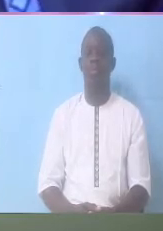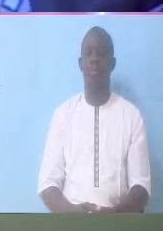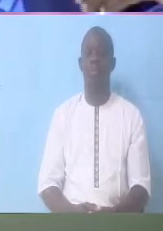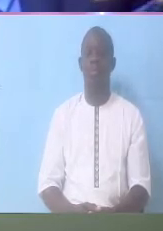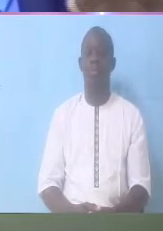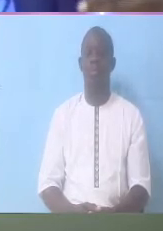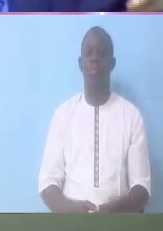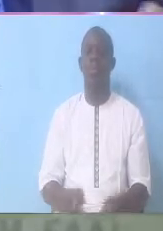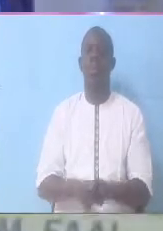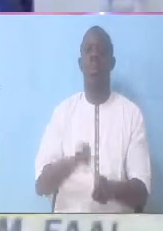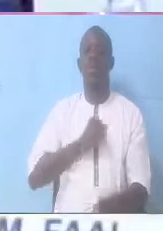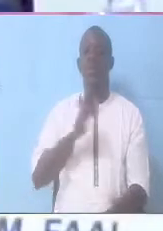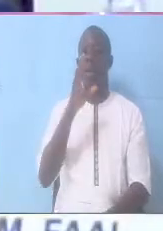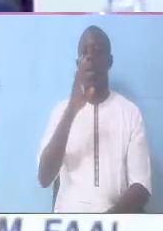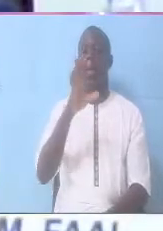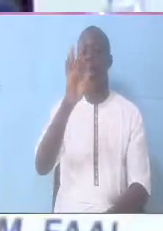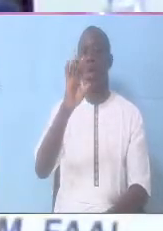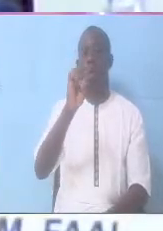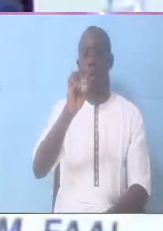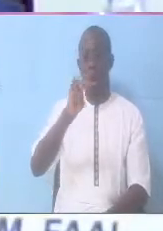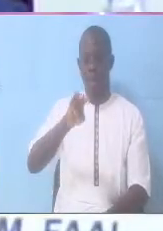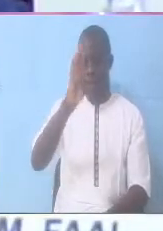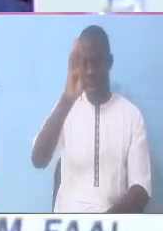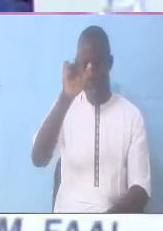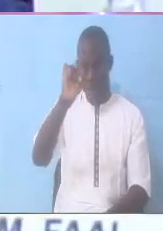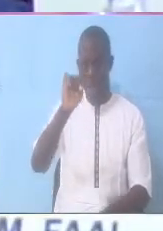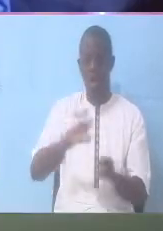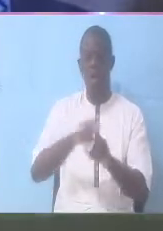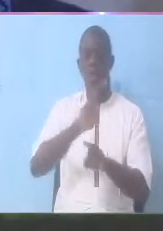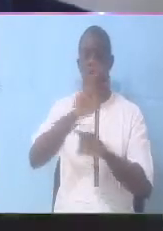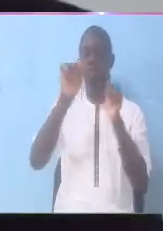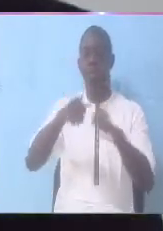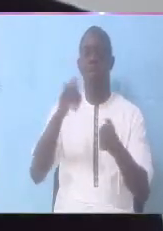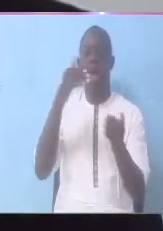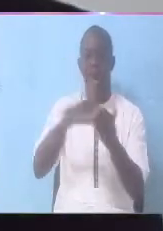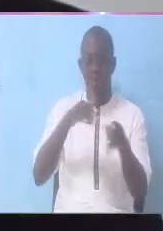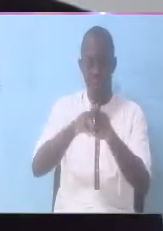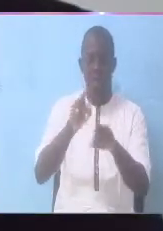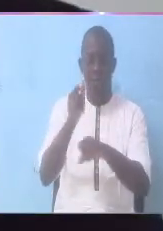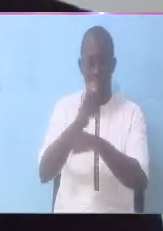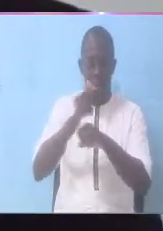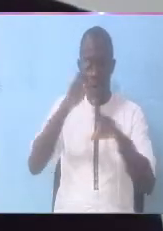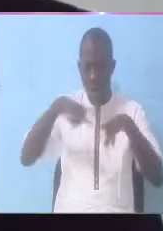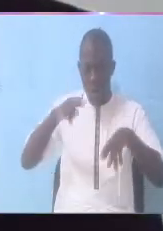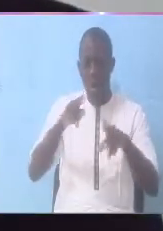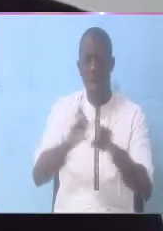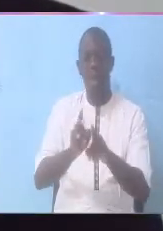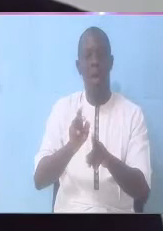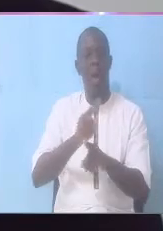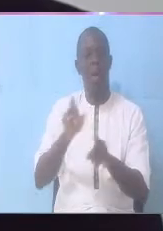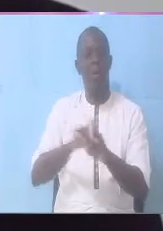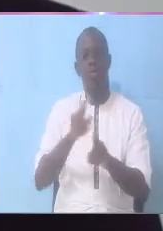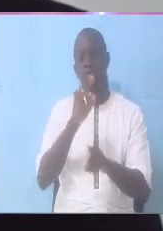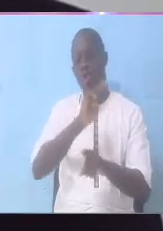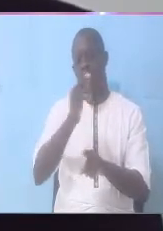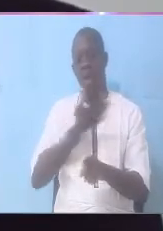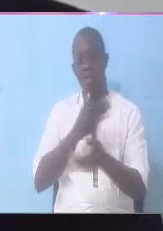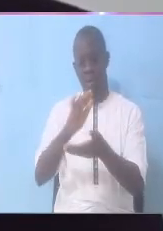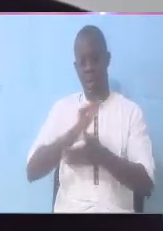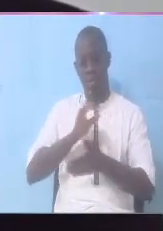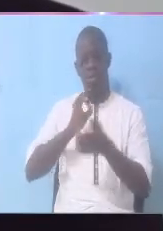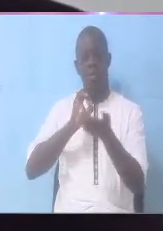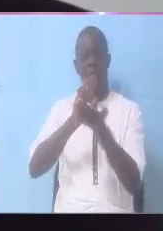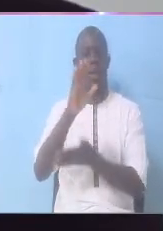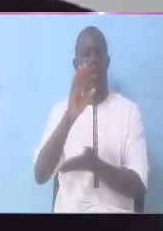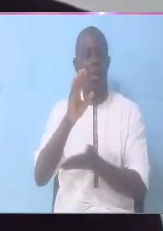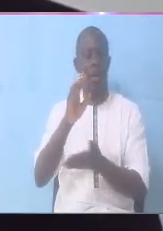and where yes. would those orders come from? The last person he spoke to that, well, he came to give to situation